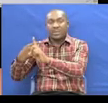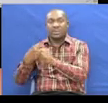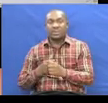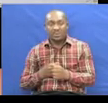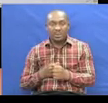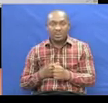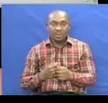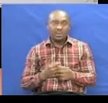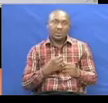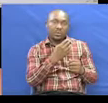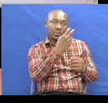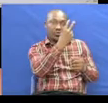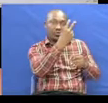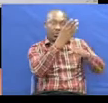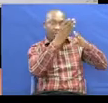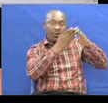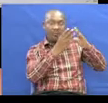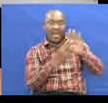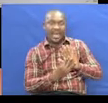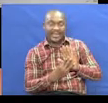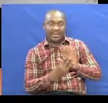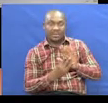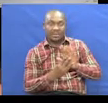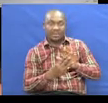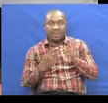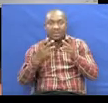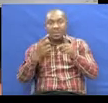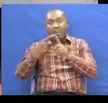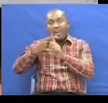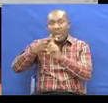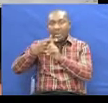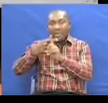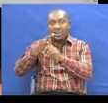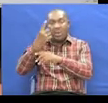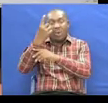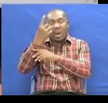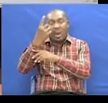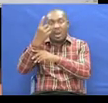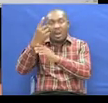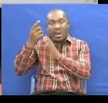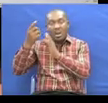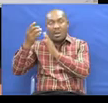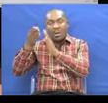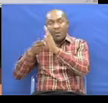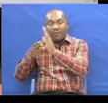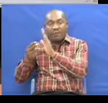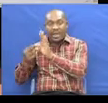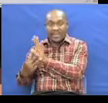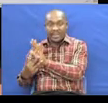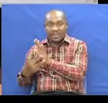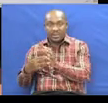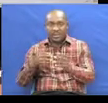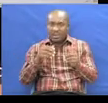+1/8. So the answer here is going to be, I think you still remember about adding